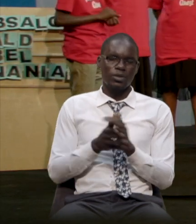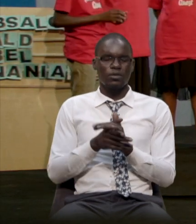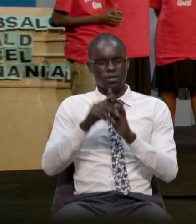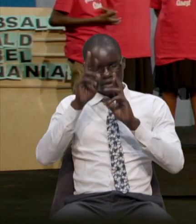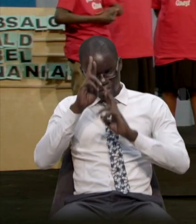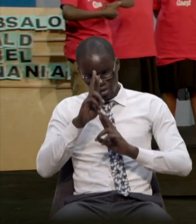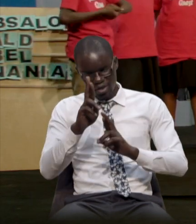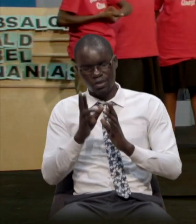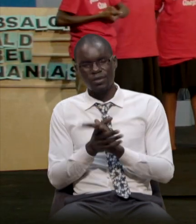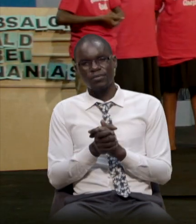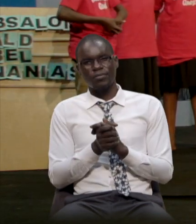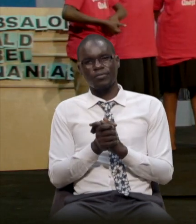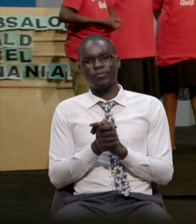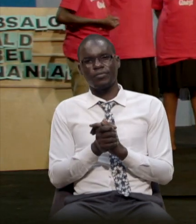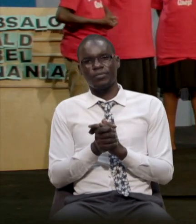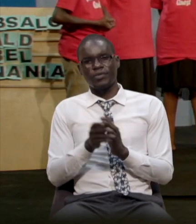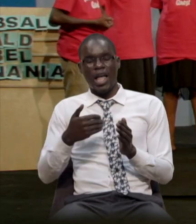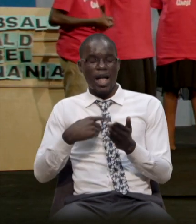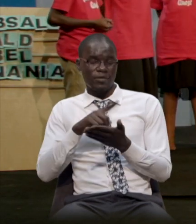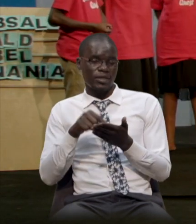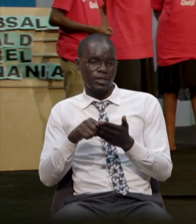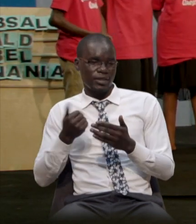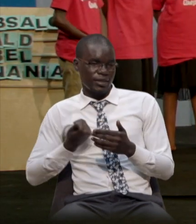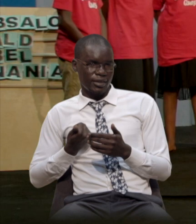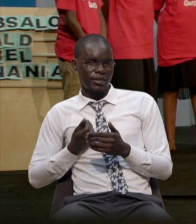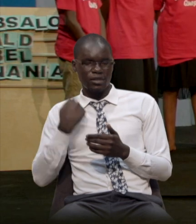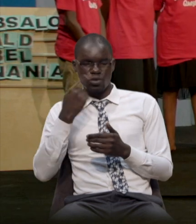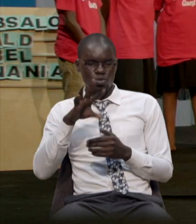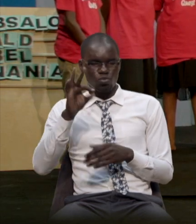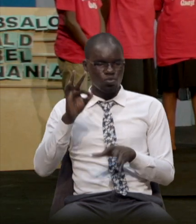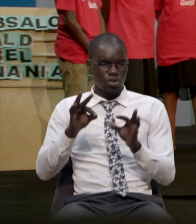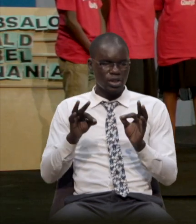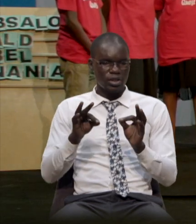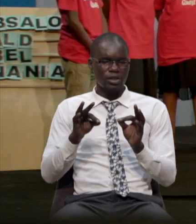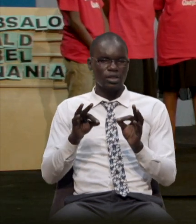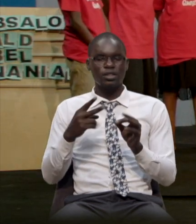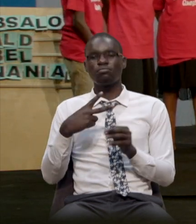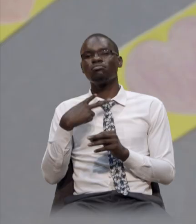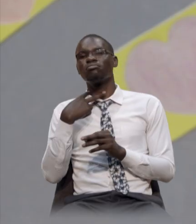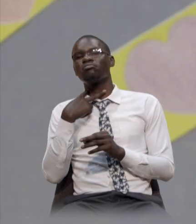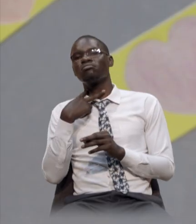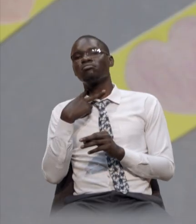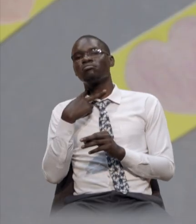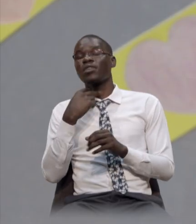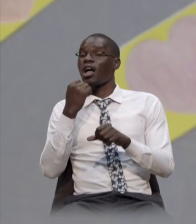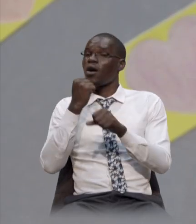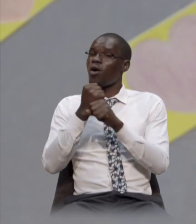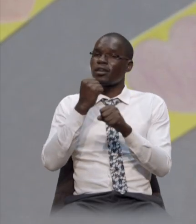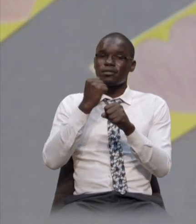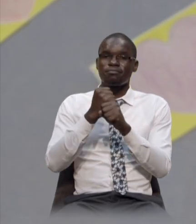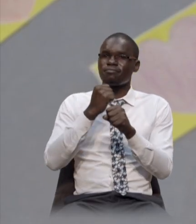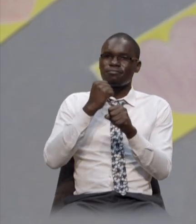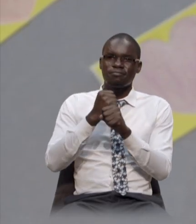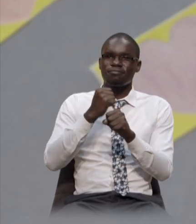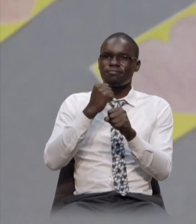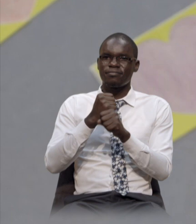respect. There is this girl who was taken captive. And she was working